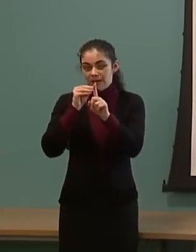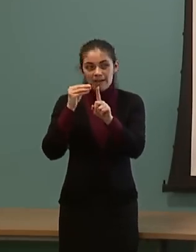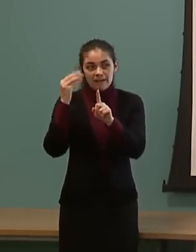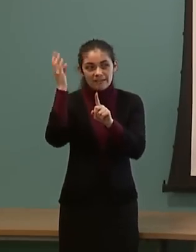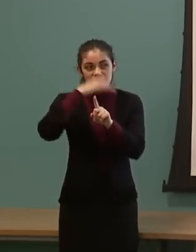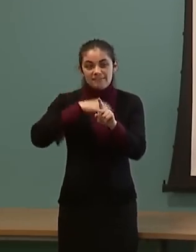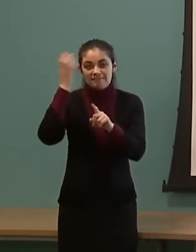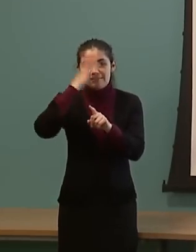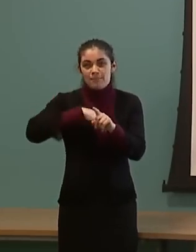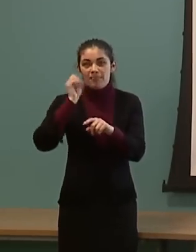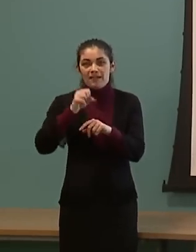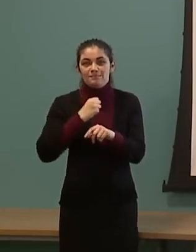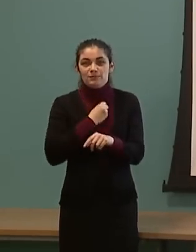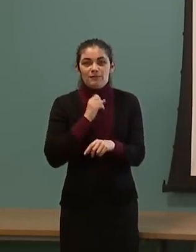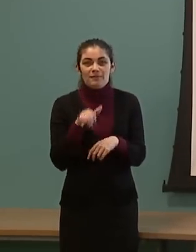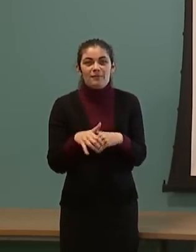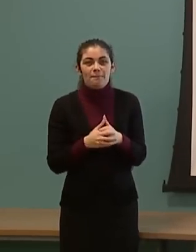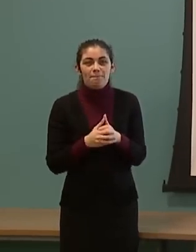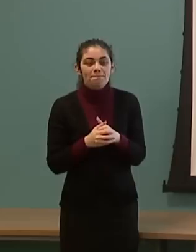skipped over that.